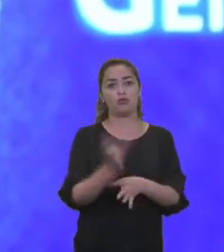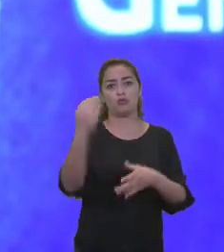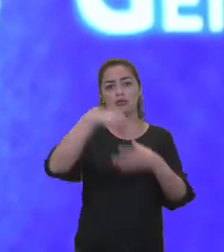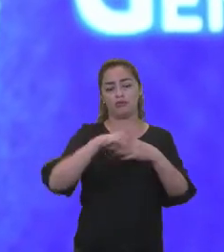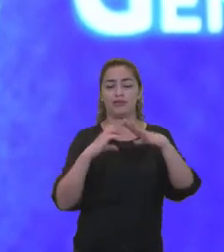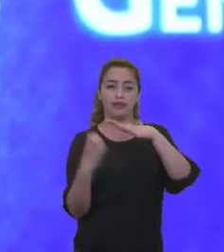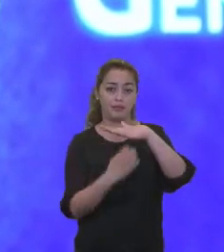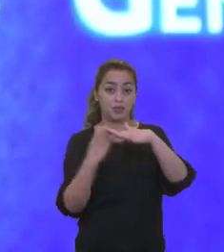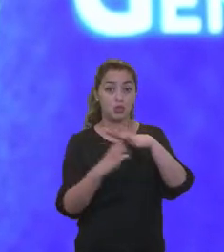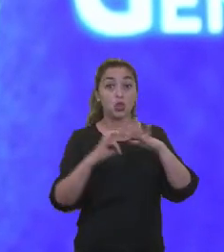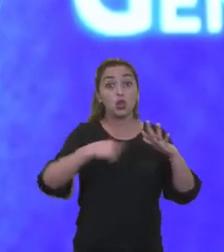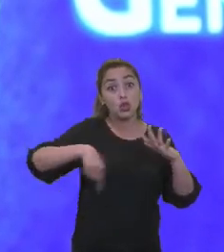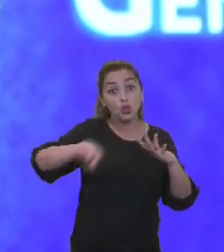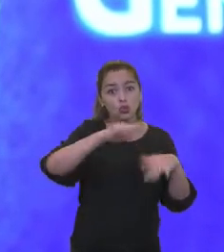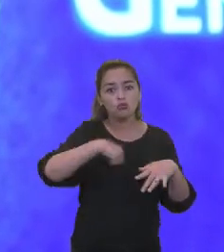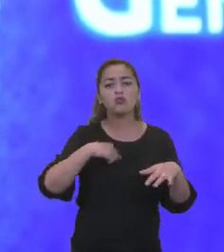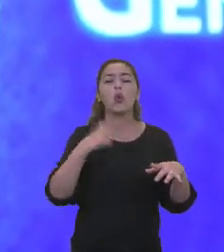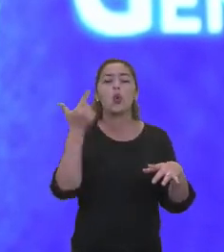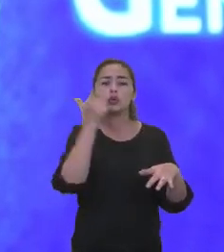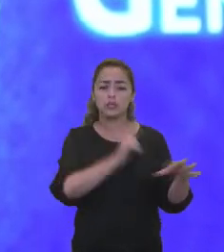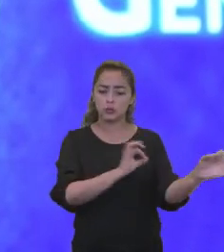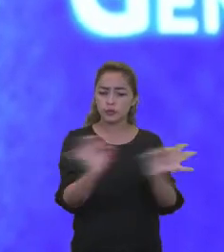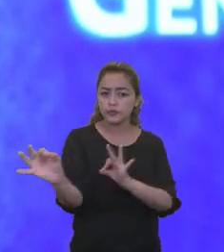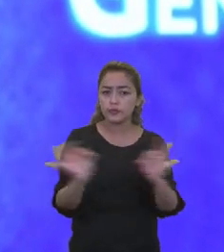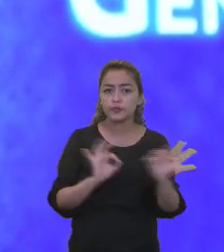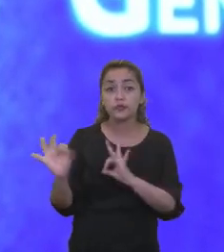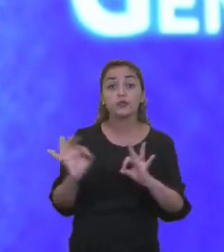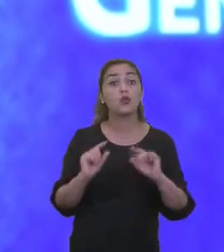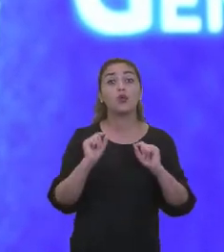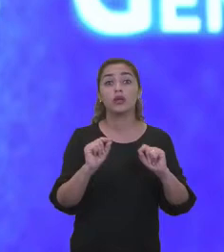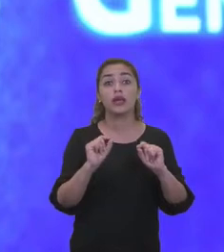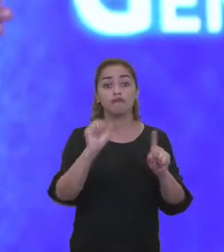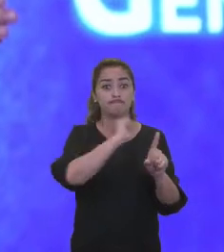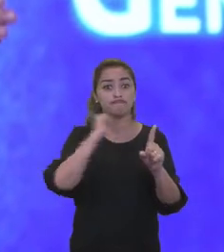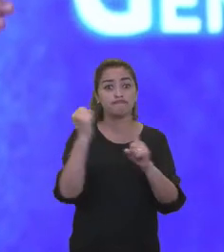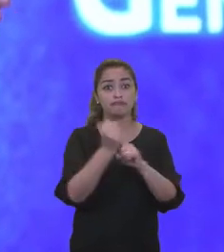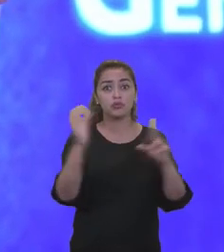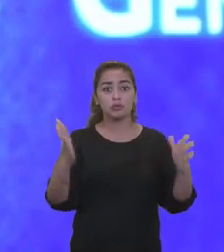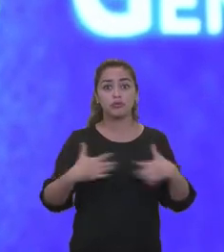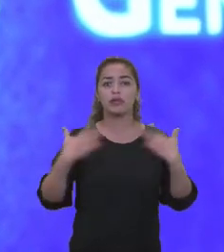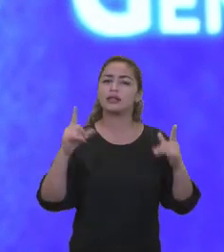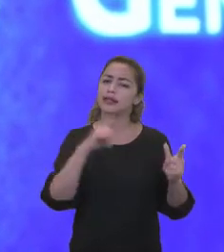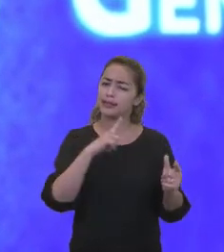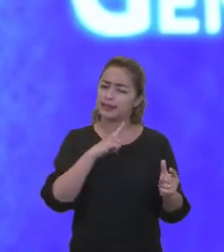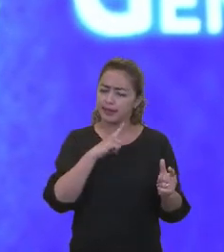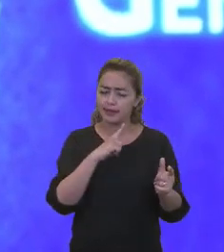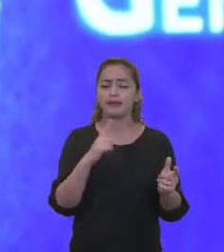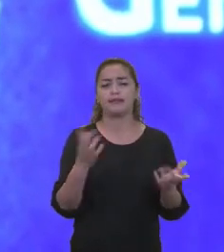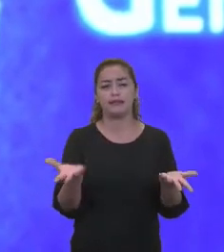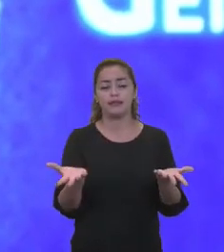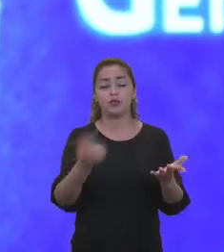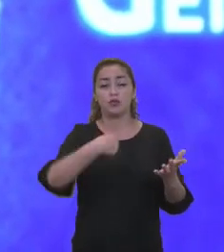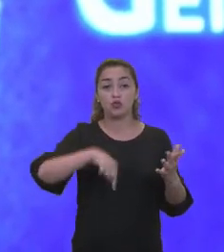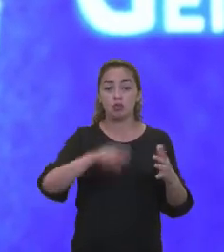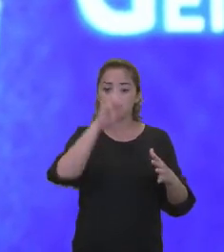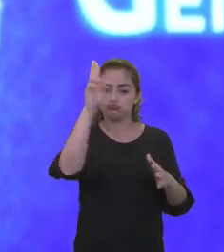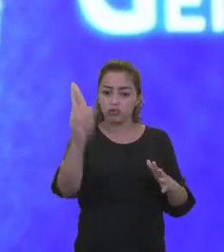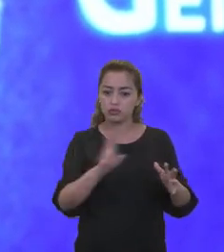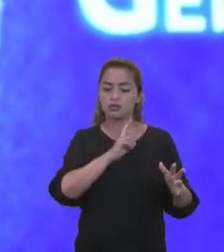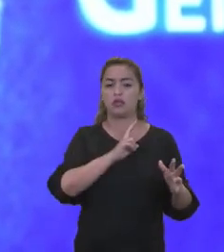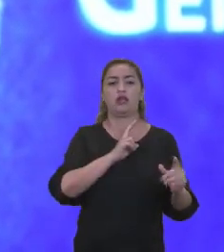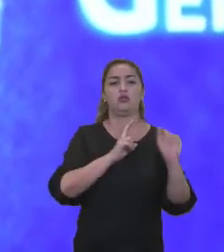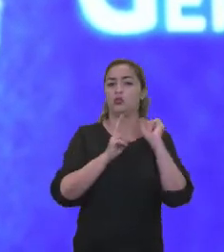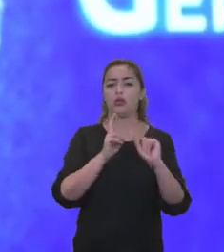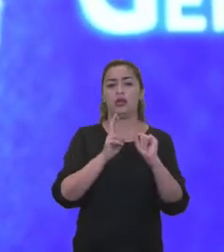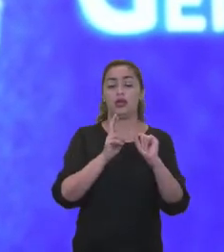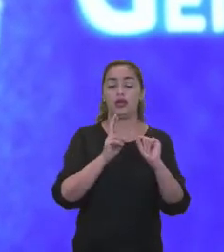our company. So we are able to set up a strategy with social impact by reaching a factor, an